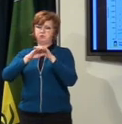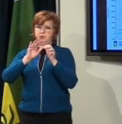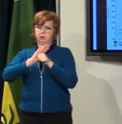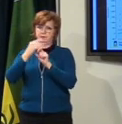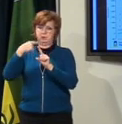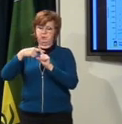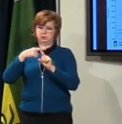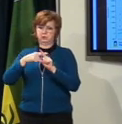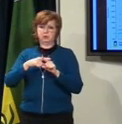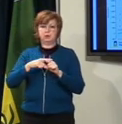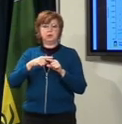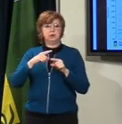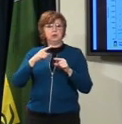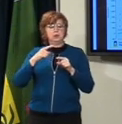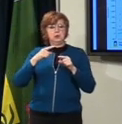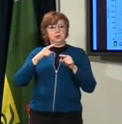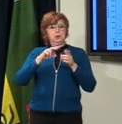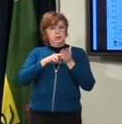to 250